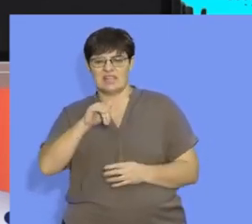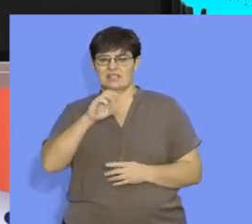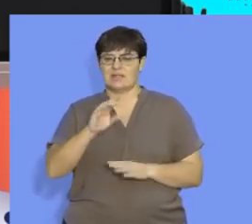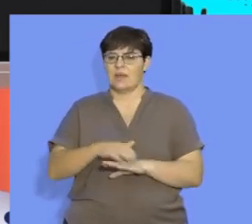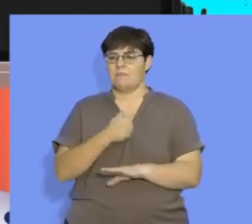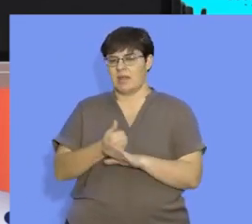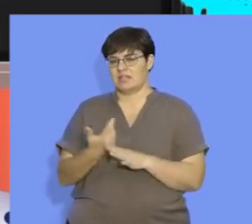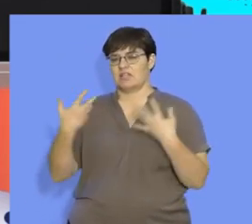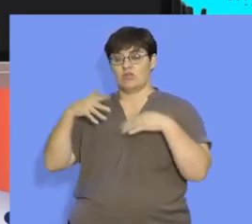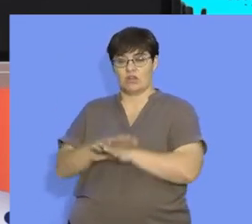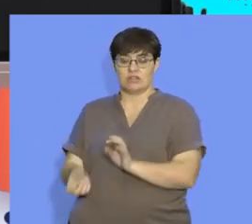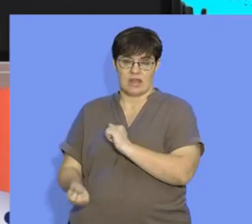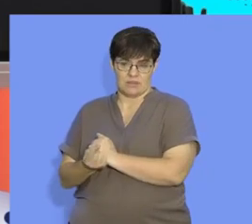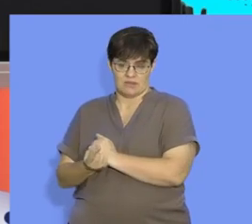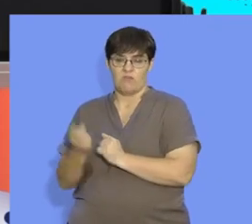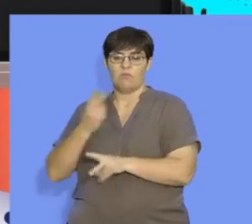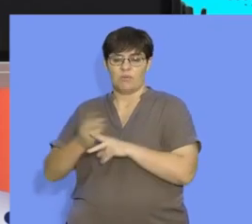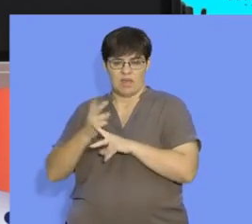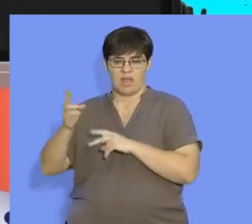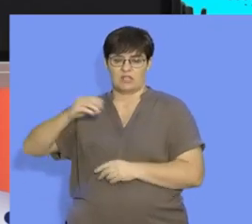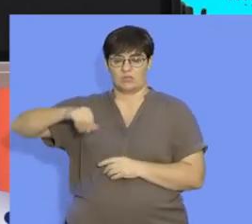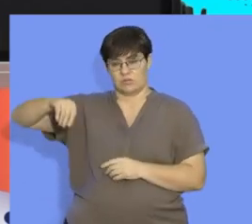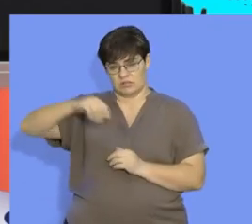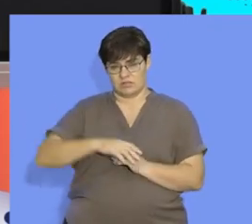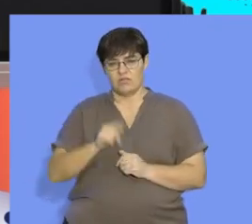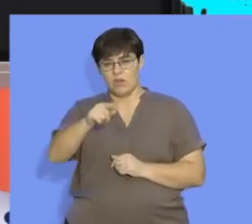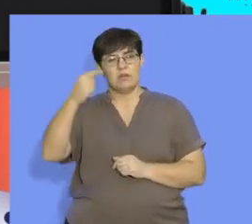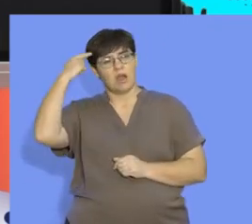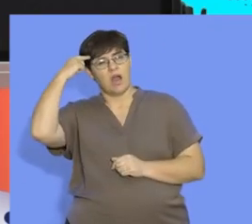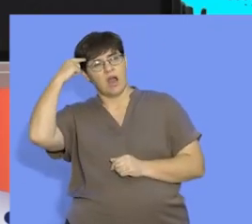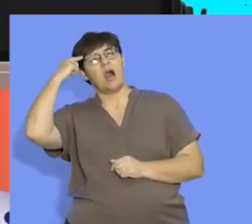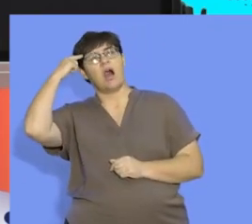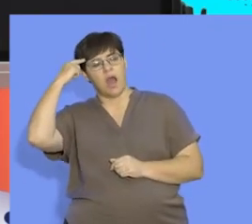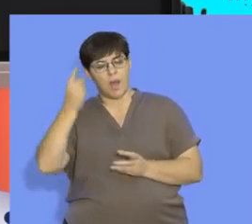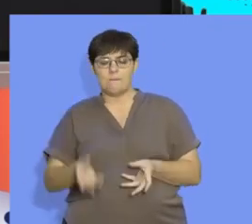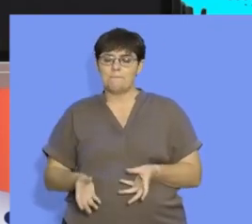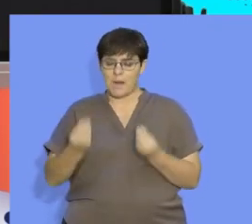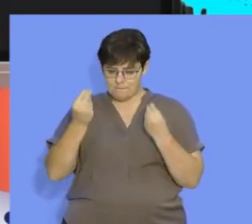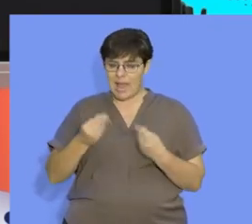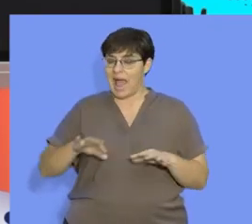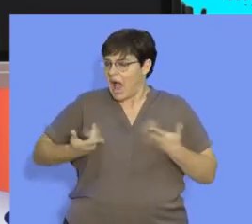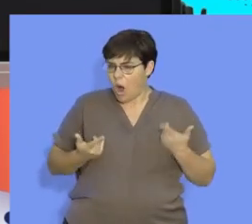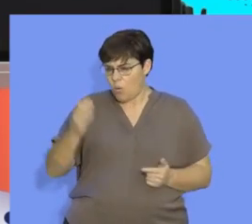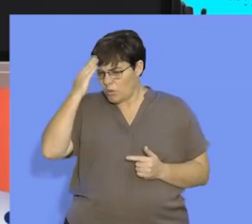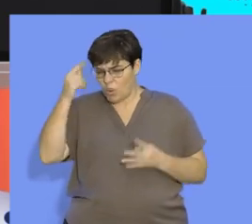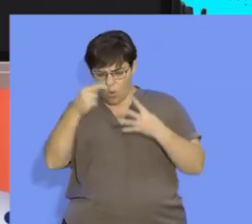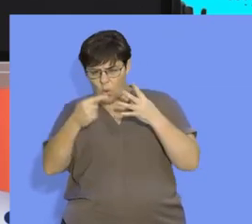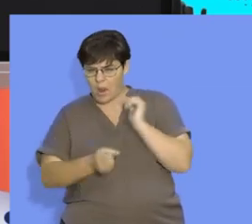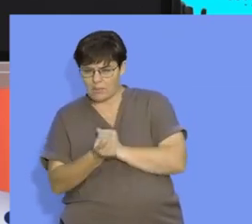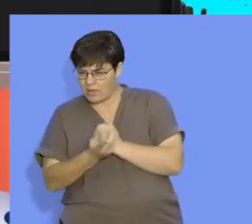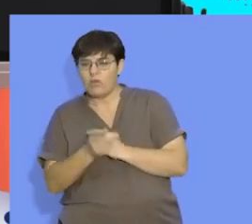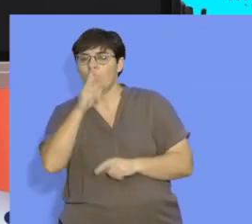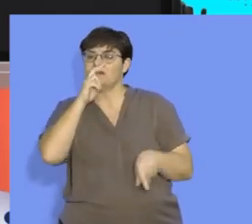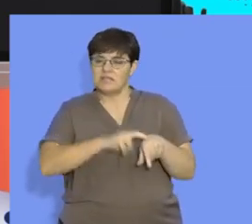uses of acid-base reaction in terms of preparing salts. So you need to, familiarize yourself by way of